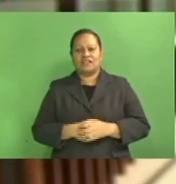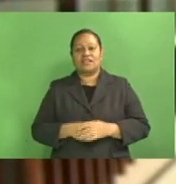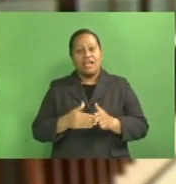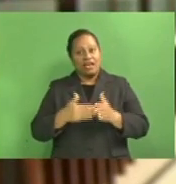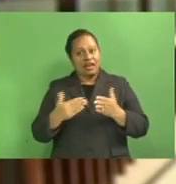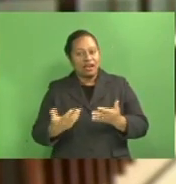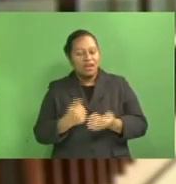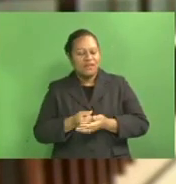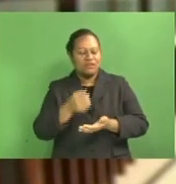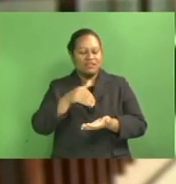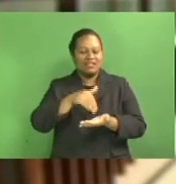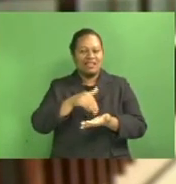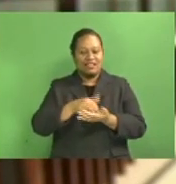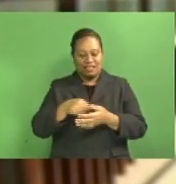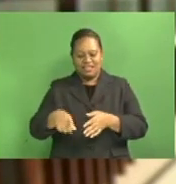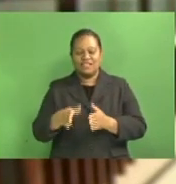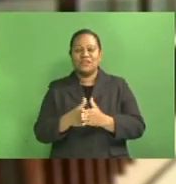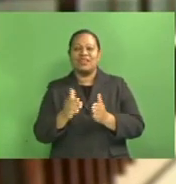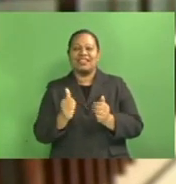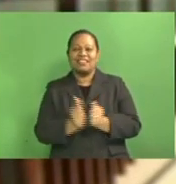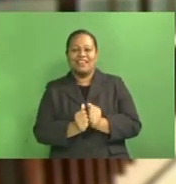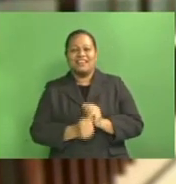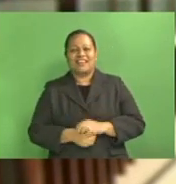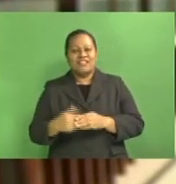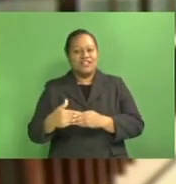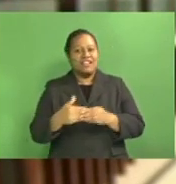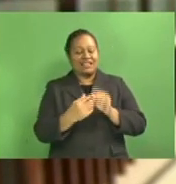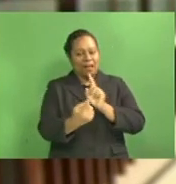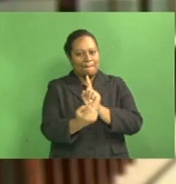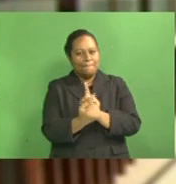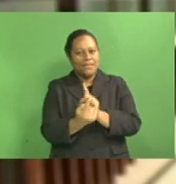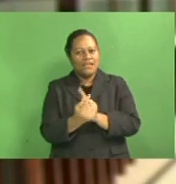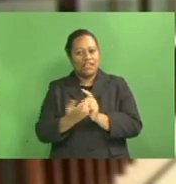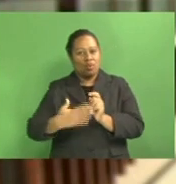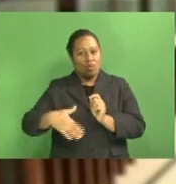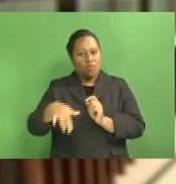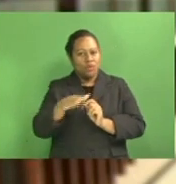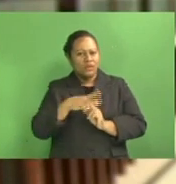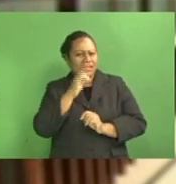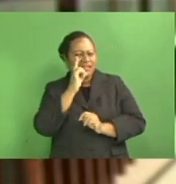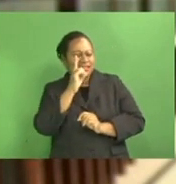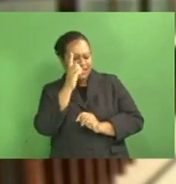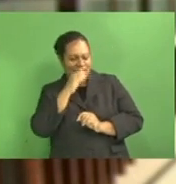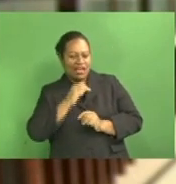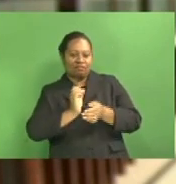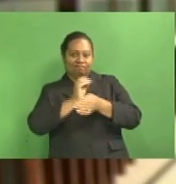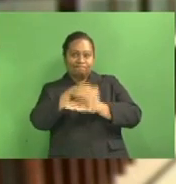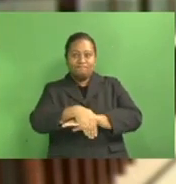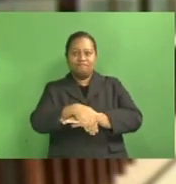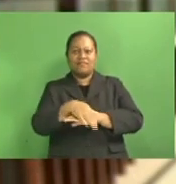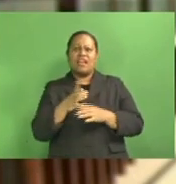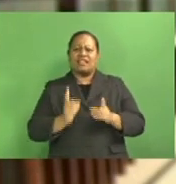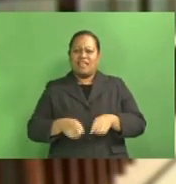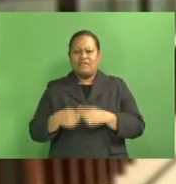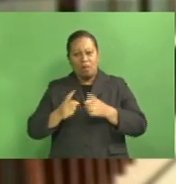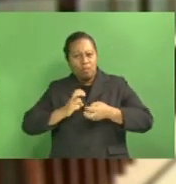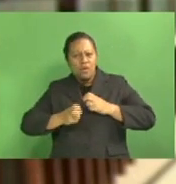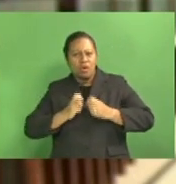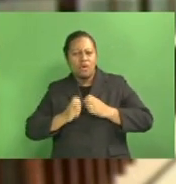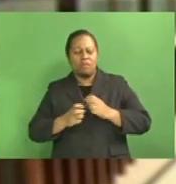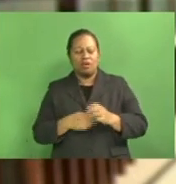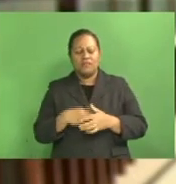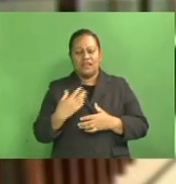take center stage this weekend as EU leaders meet in Brussels to see if they can overcome their differences regarding a proposed